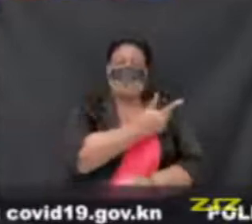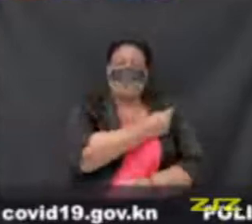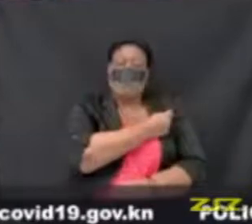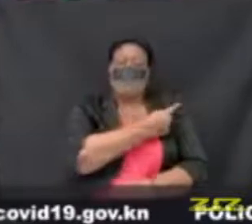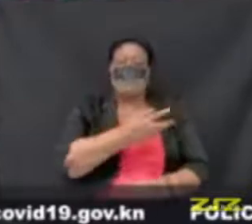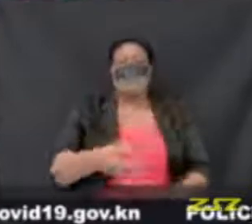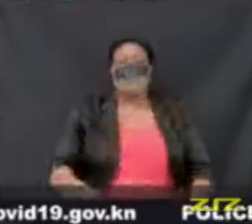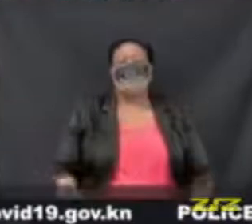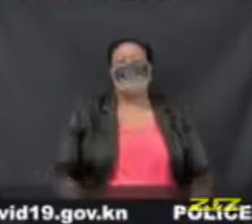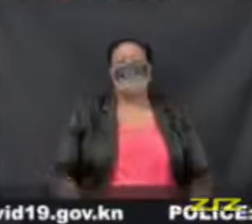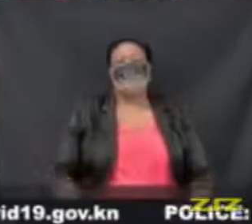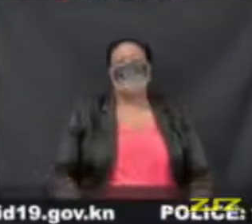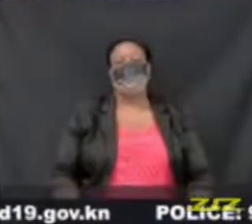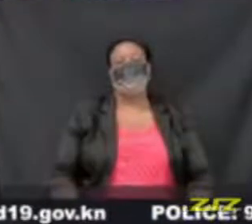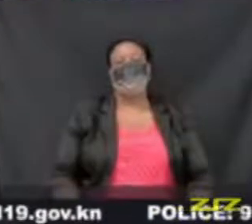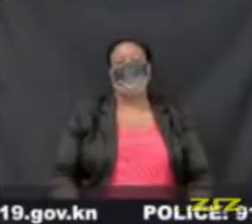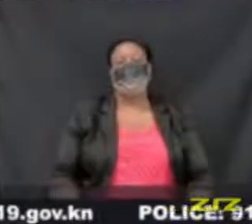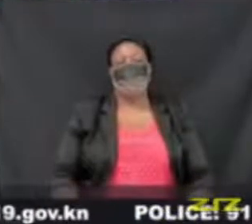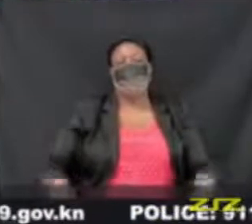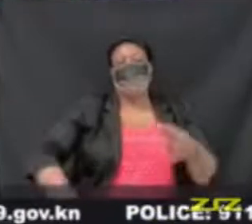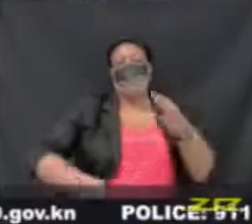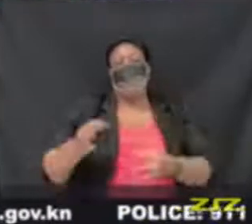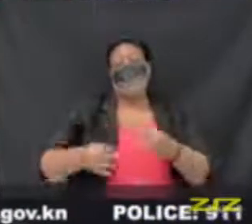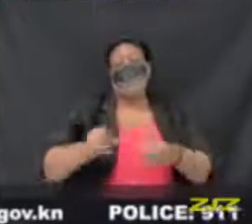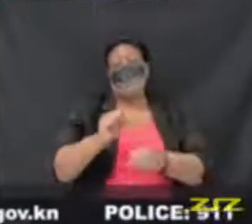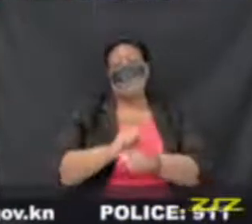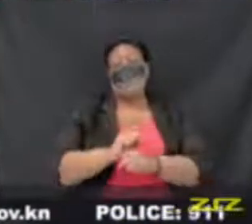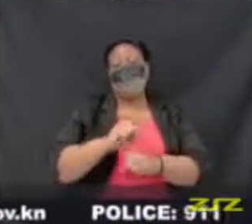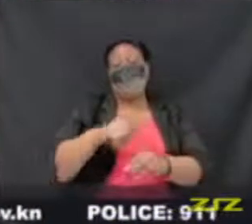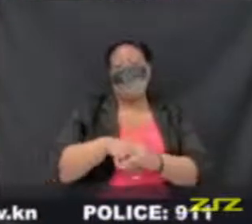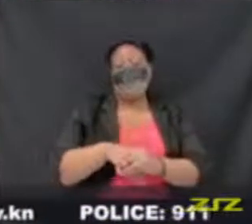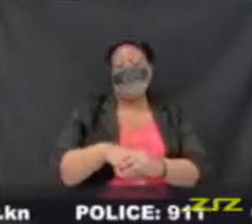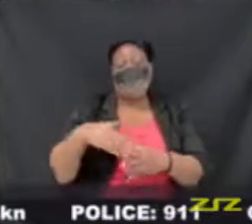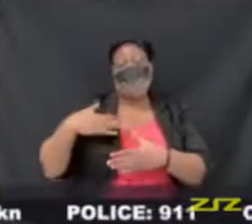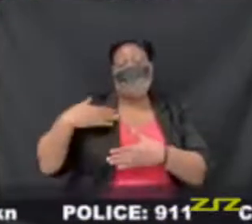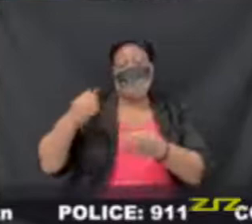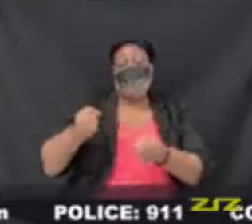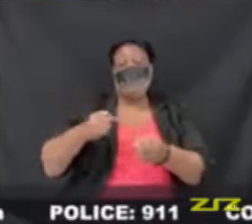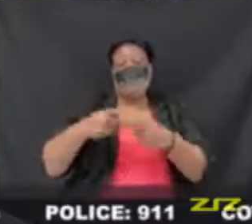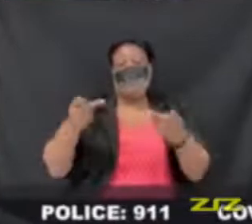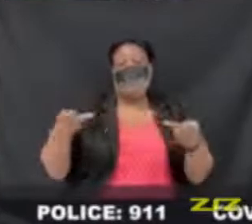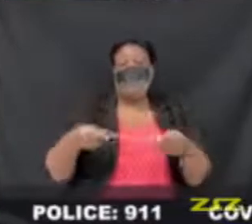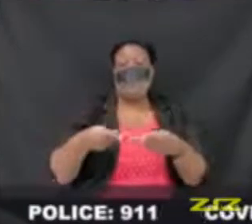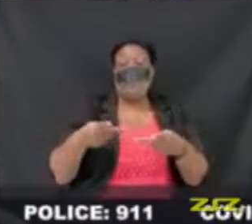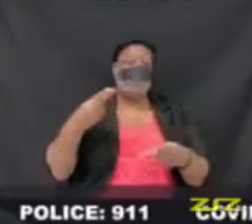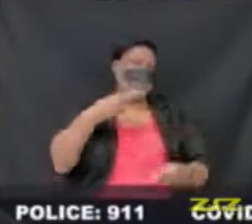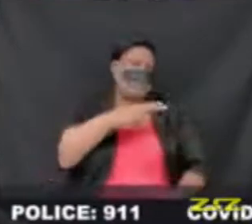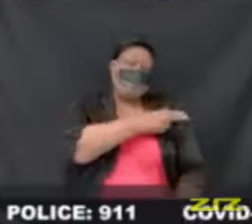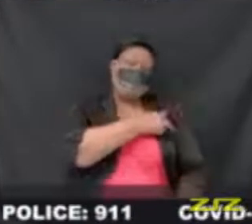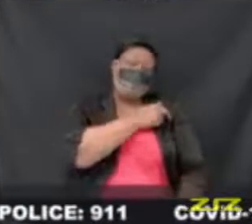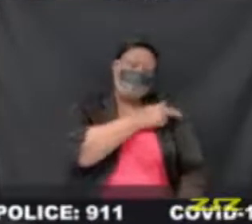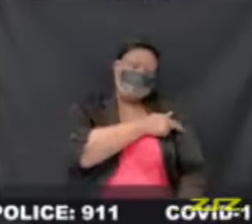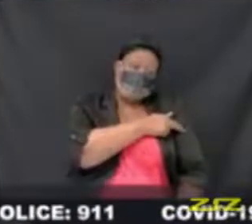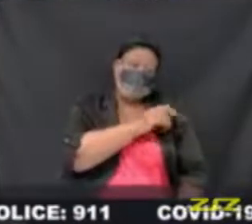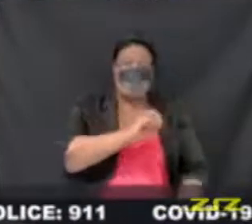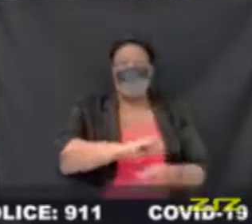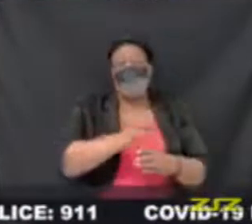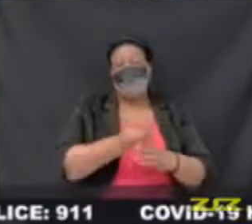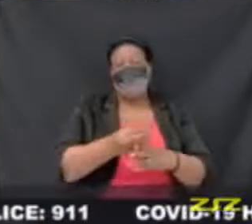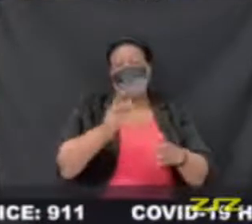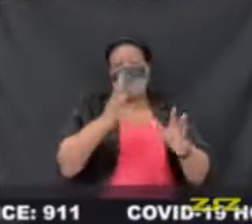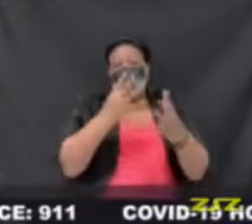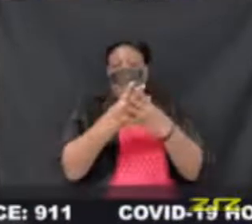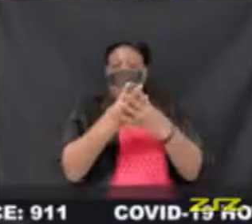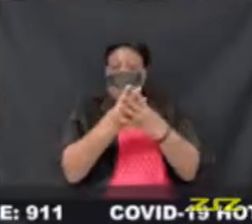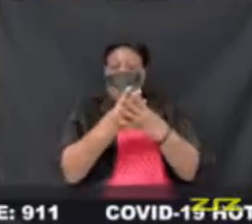the health field, if you're working in an institution like a prison or a nursing home, you can get the